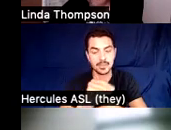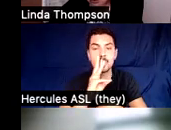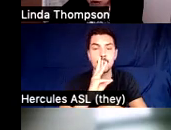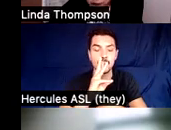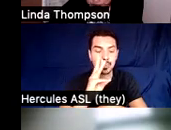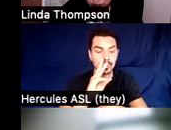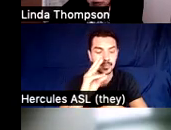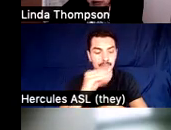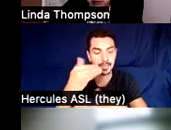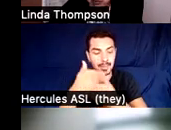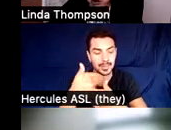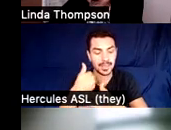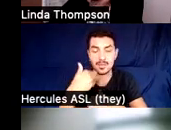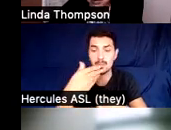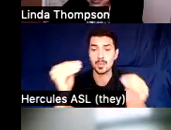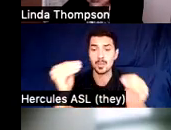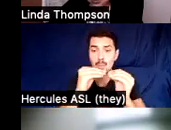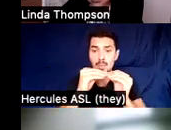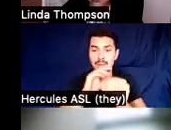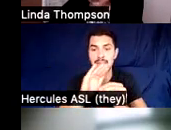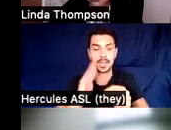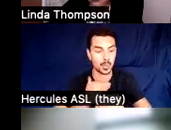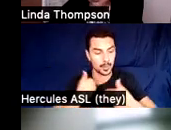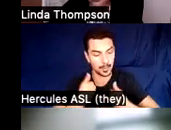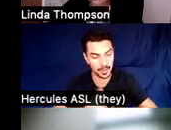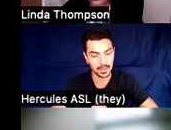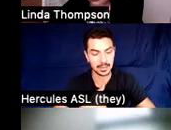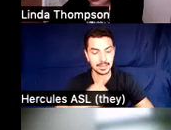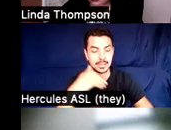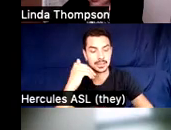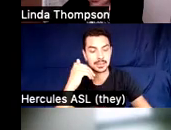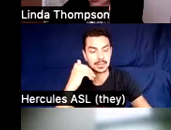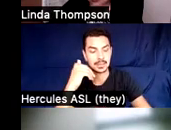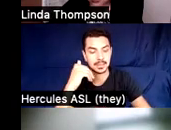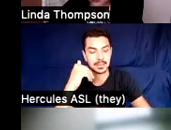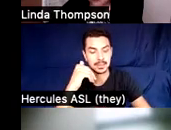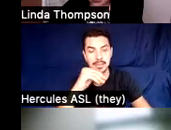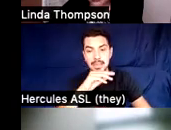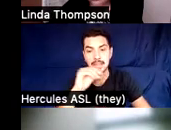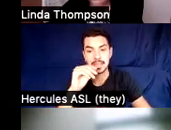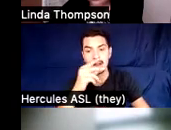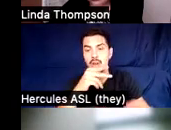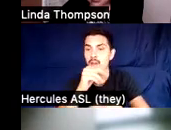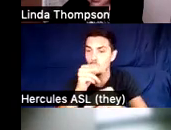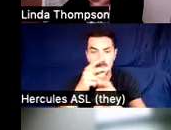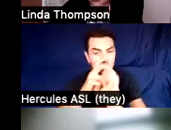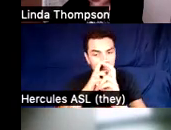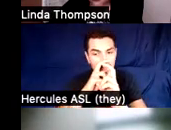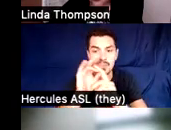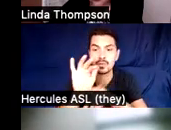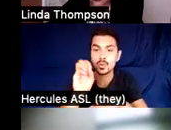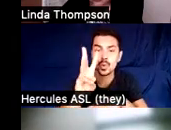have more. In our bodies, water looks for unrestricted flow, and the body is a